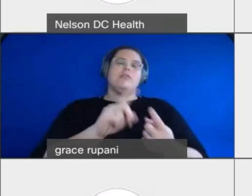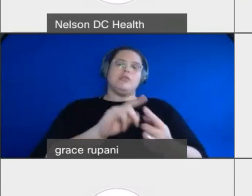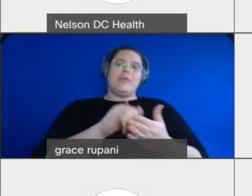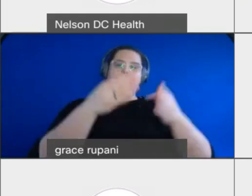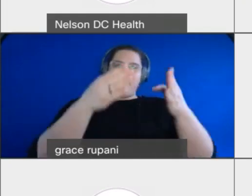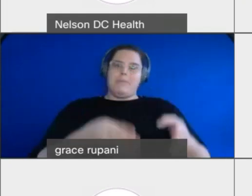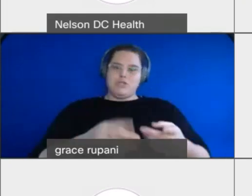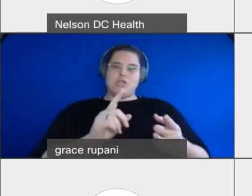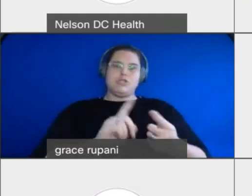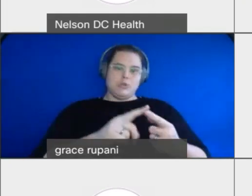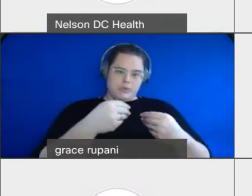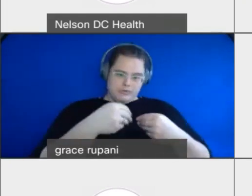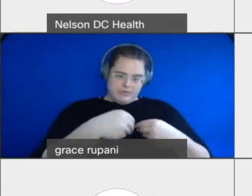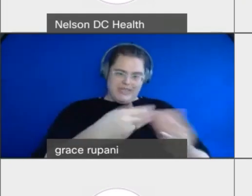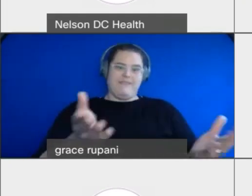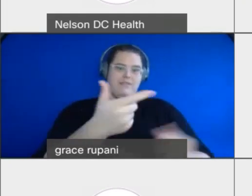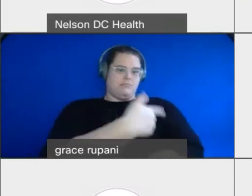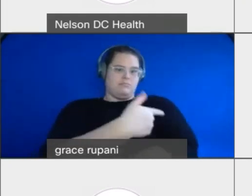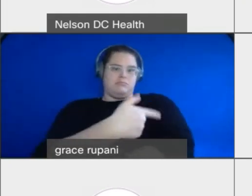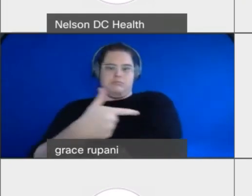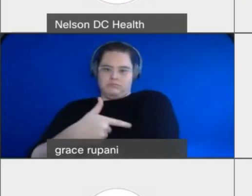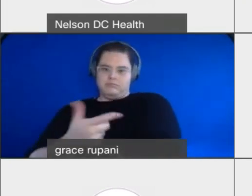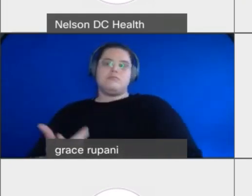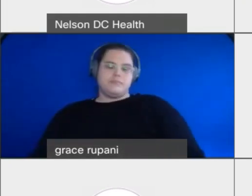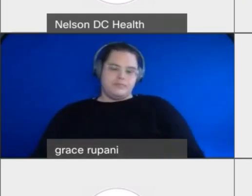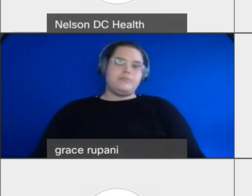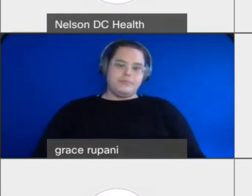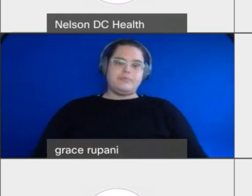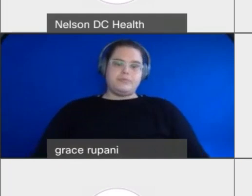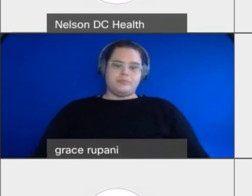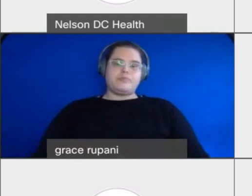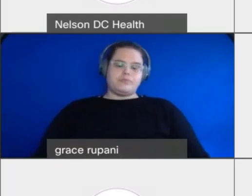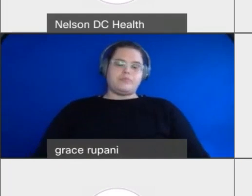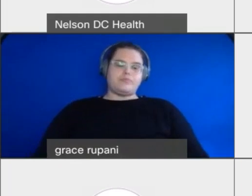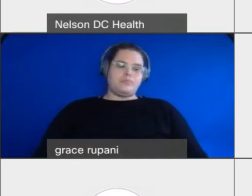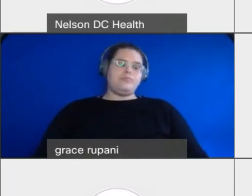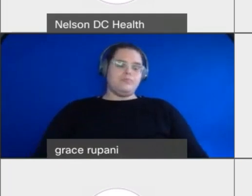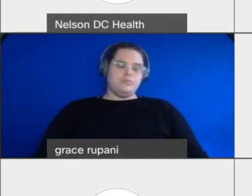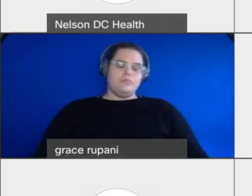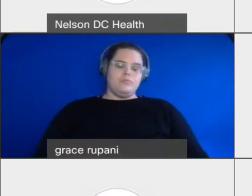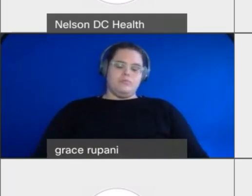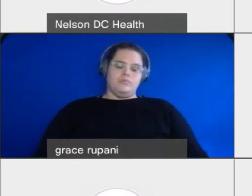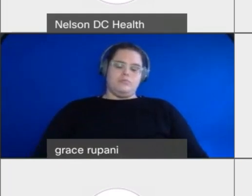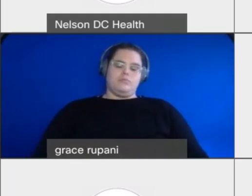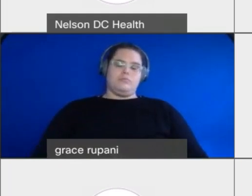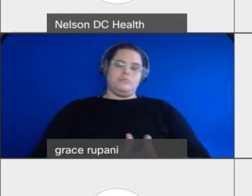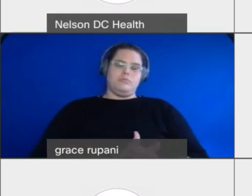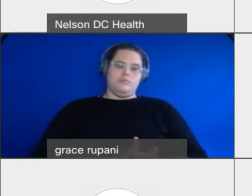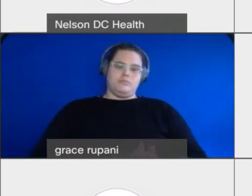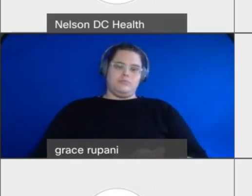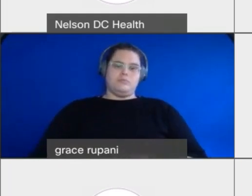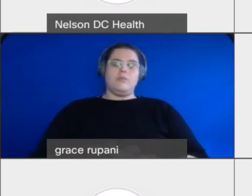And so what that means is working with the person and whoever has health